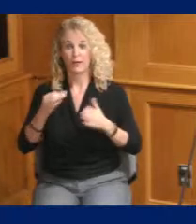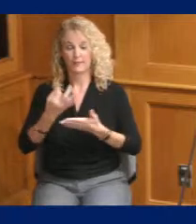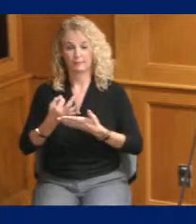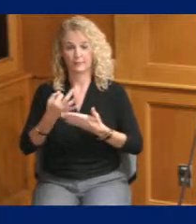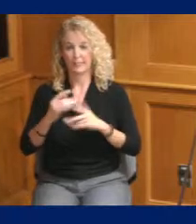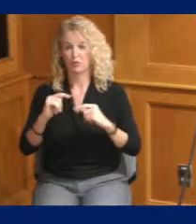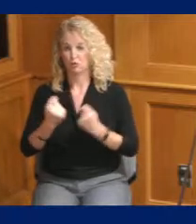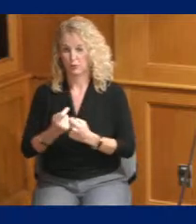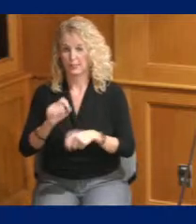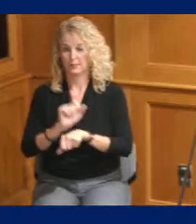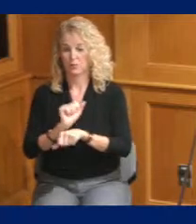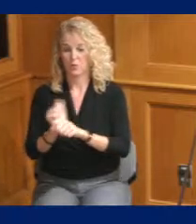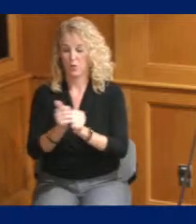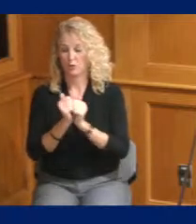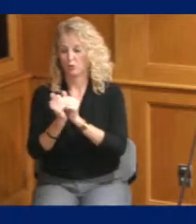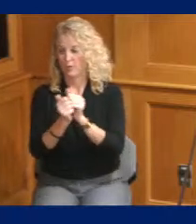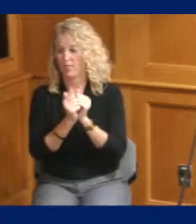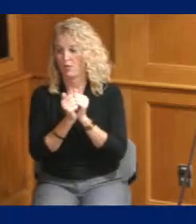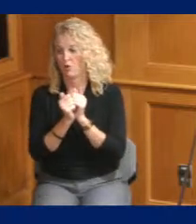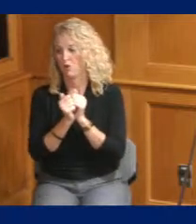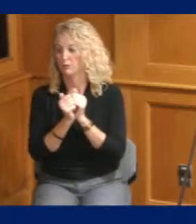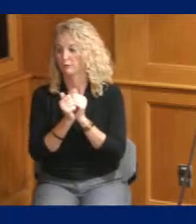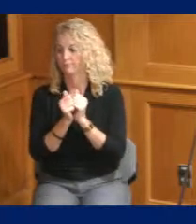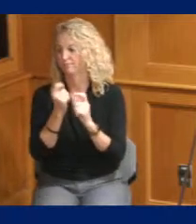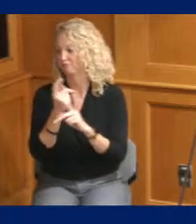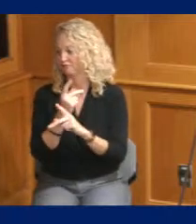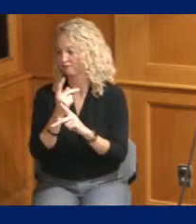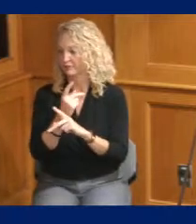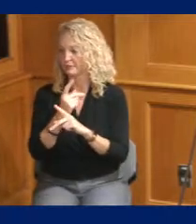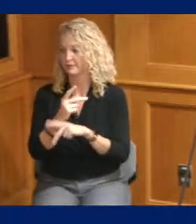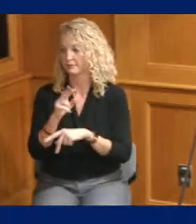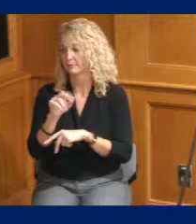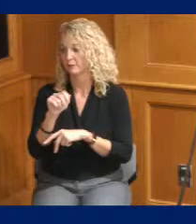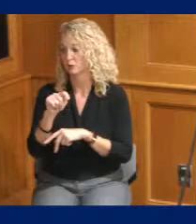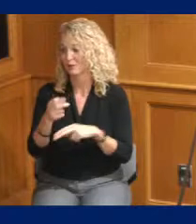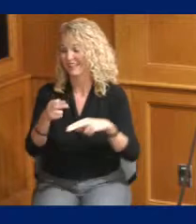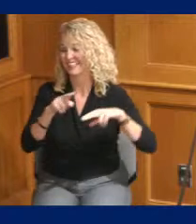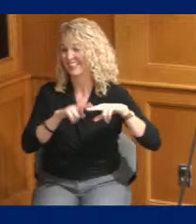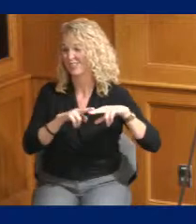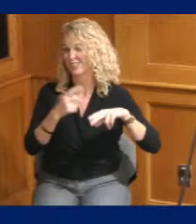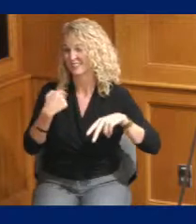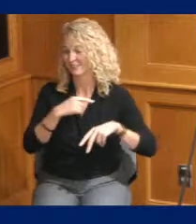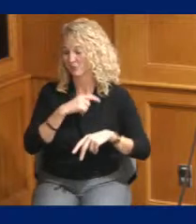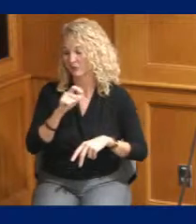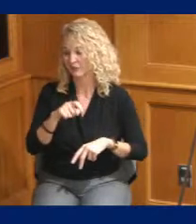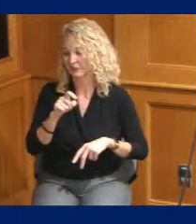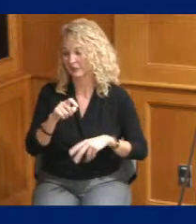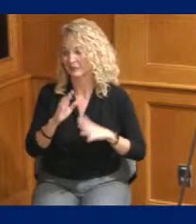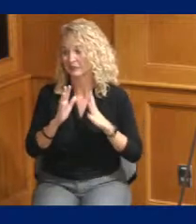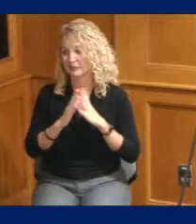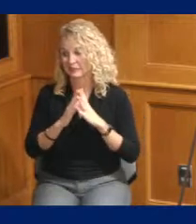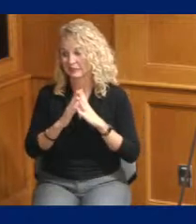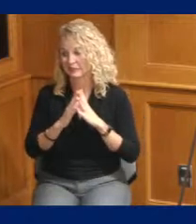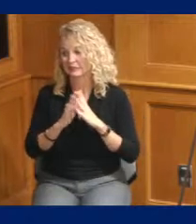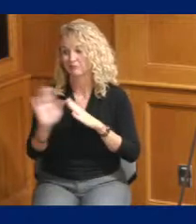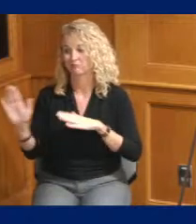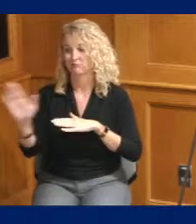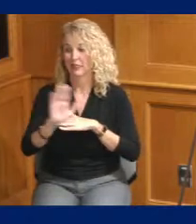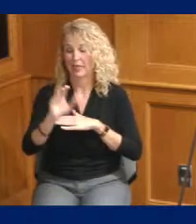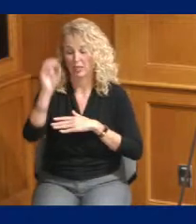with our team and MSD to help determine the rate increase needed to support those budgets. The inputs